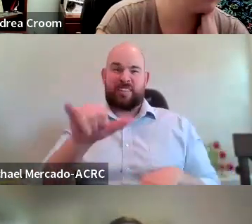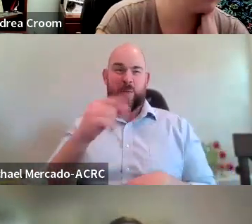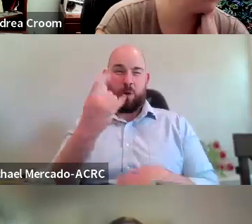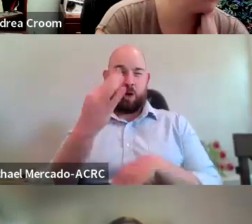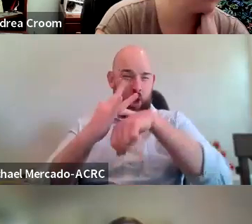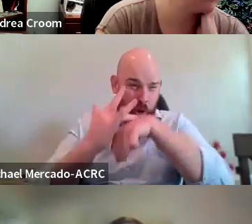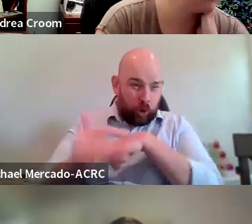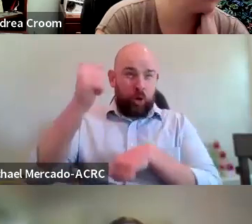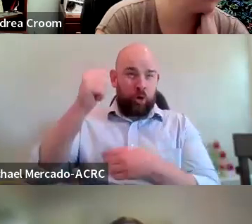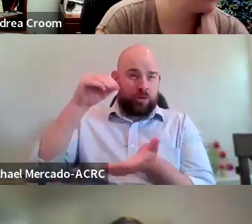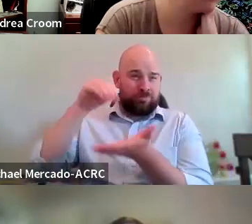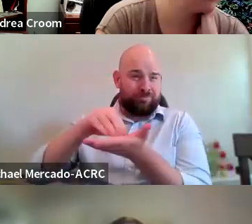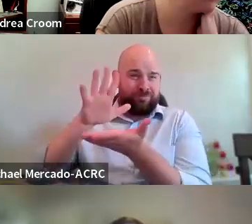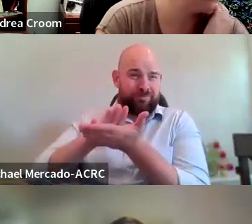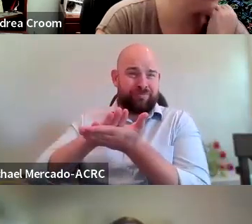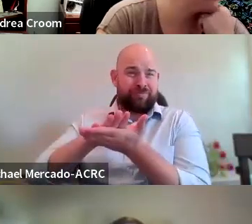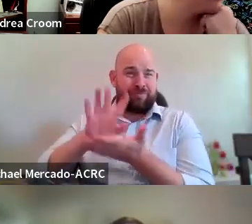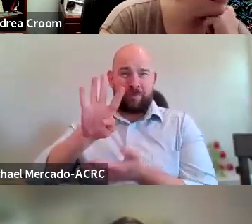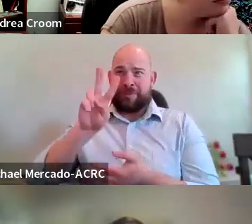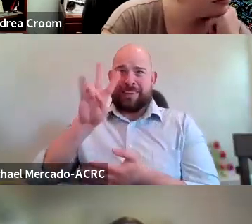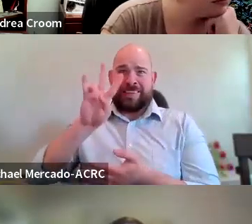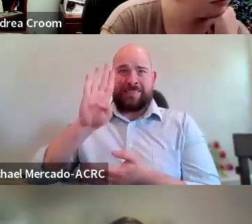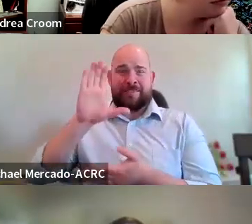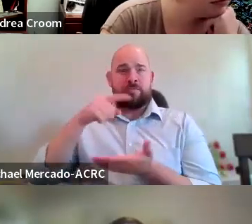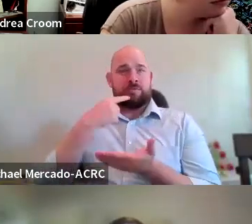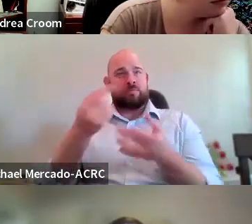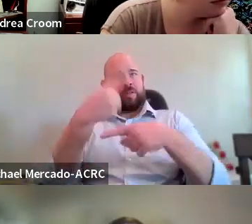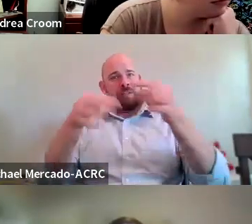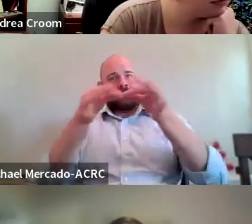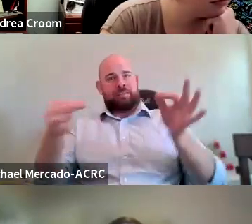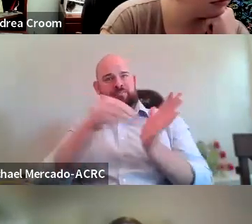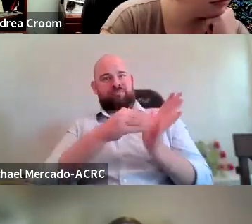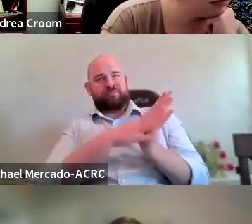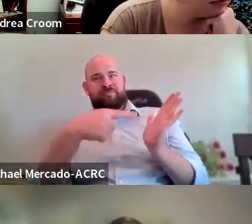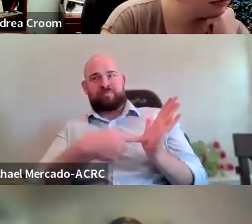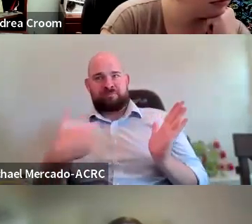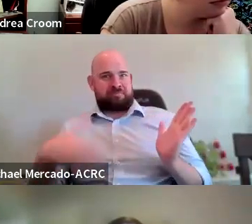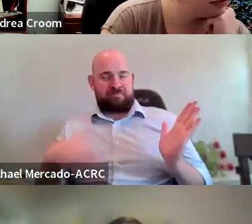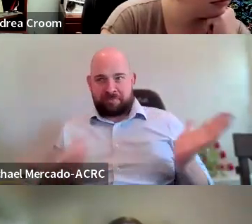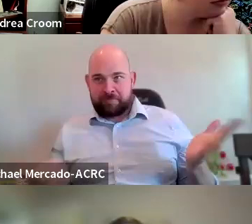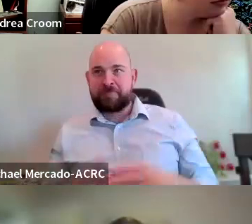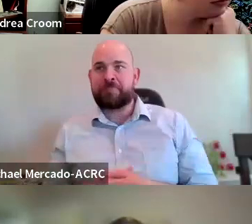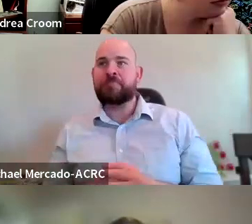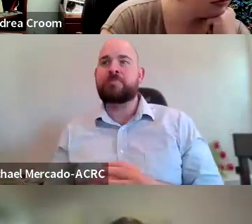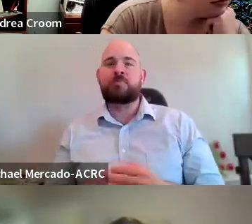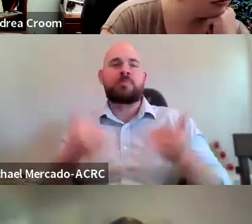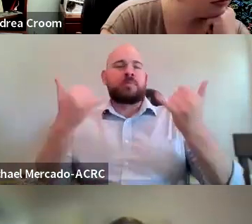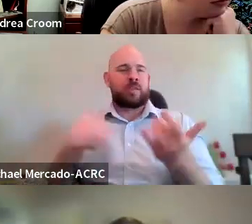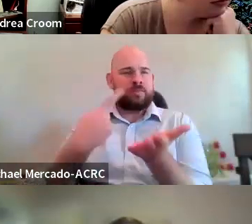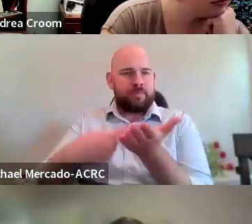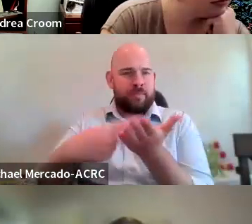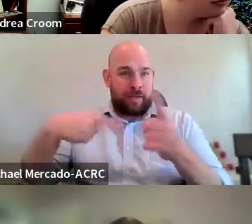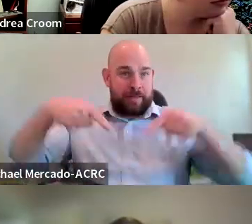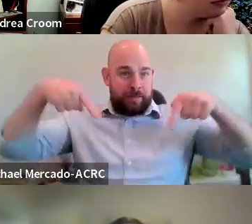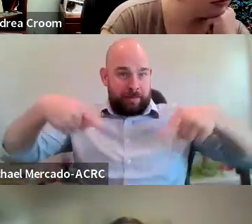always done. And this is the earliest mentioned adaptation of sign language being used back again in 427